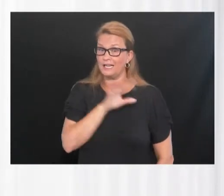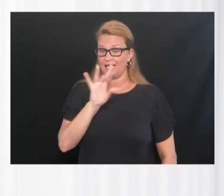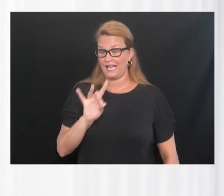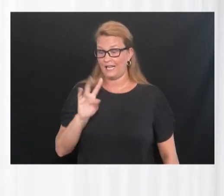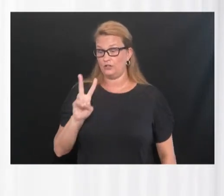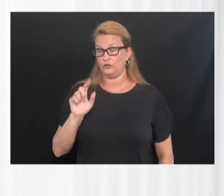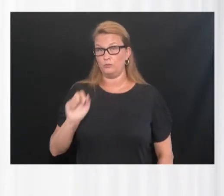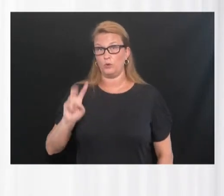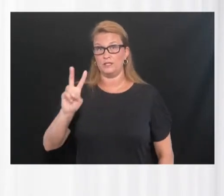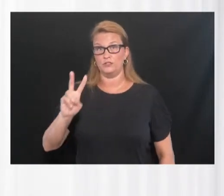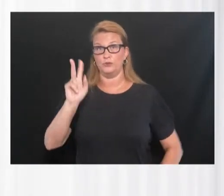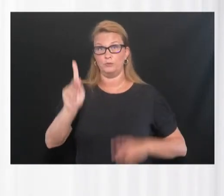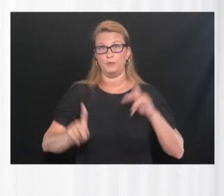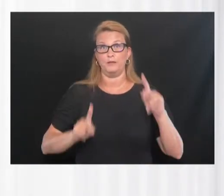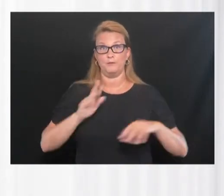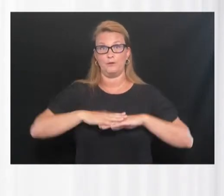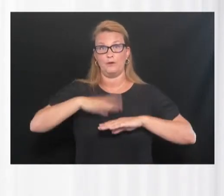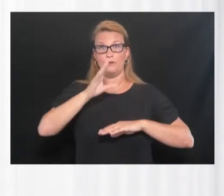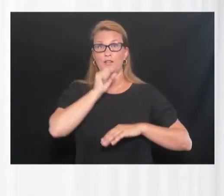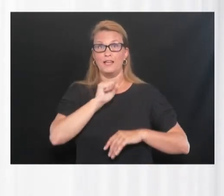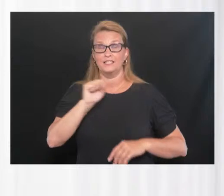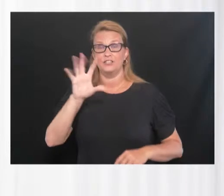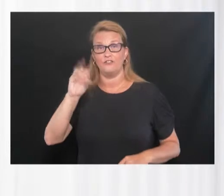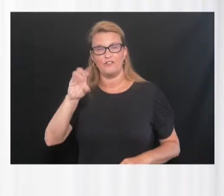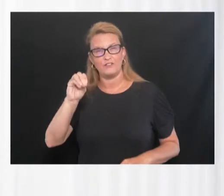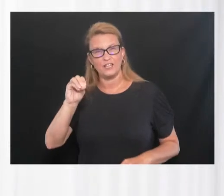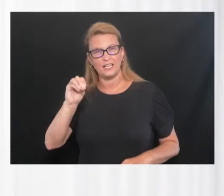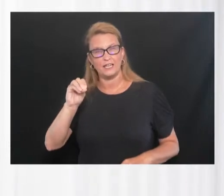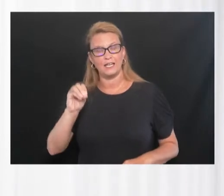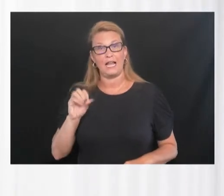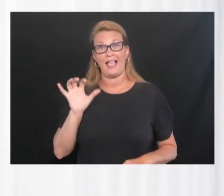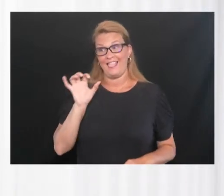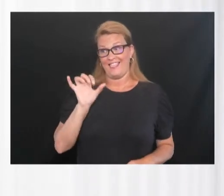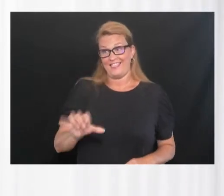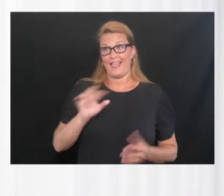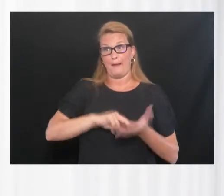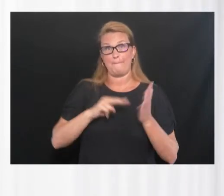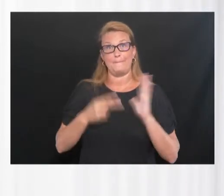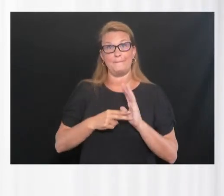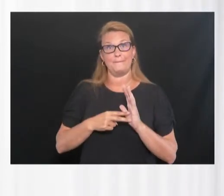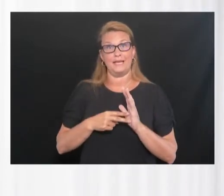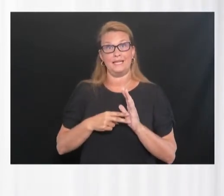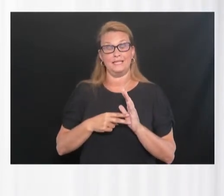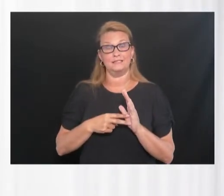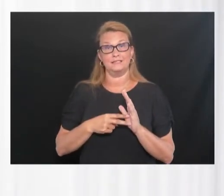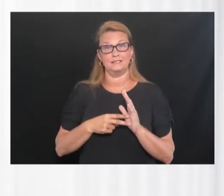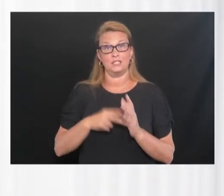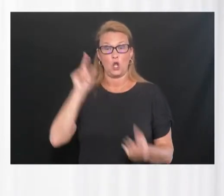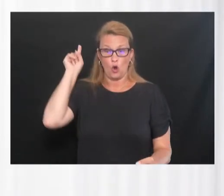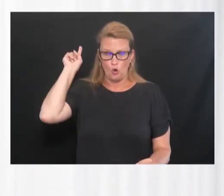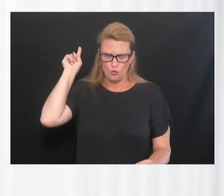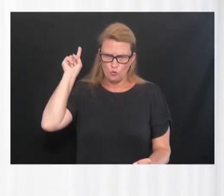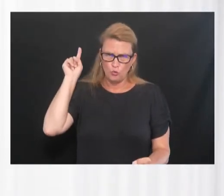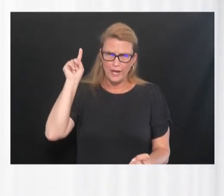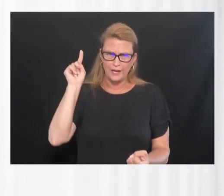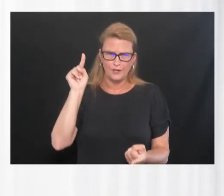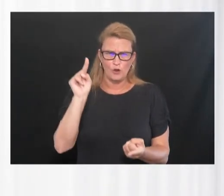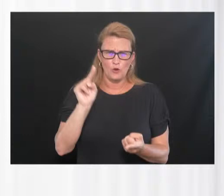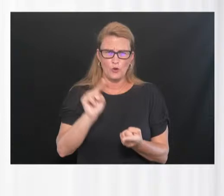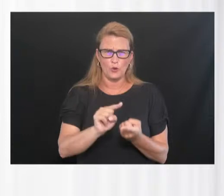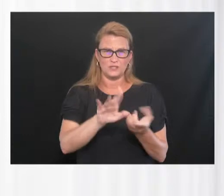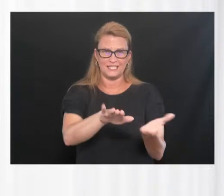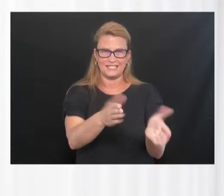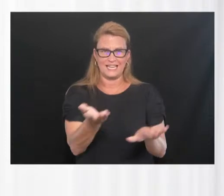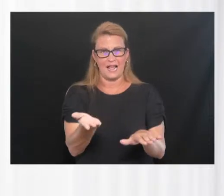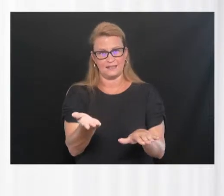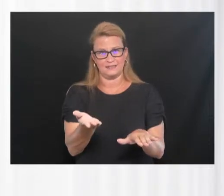82.2% of people over age 50. And that has resulted in the direct reduction that we've seen in the loss